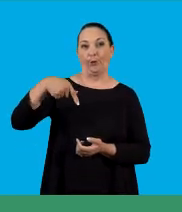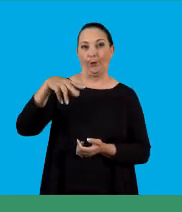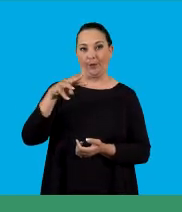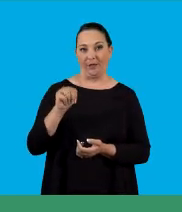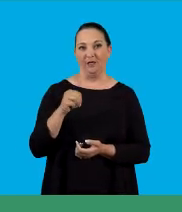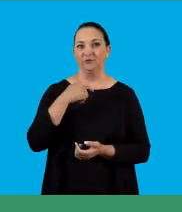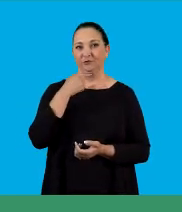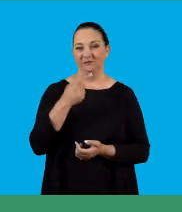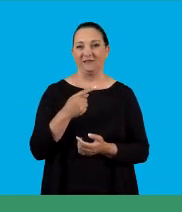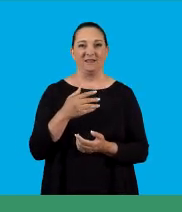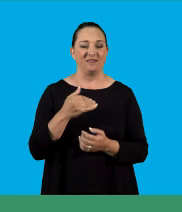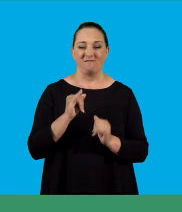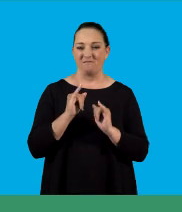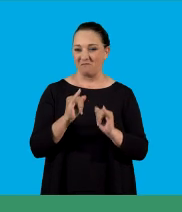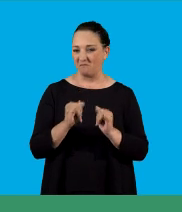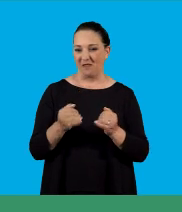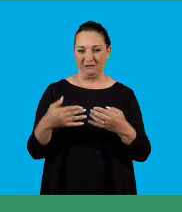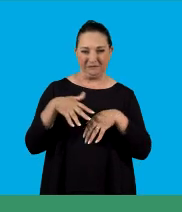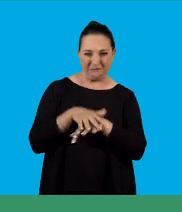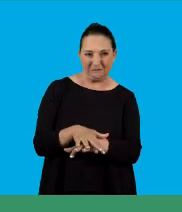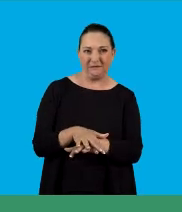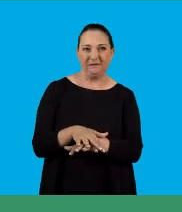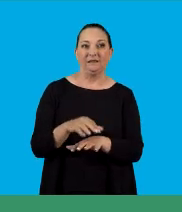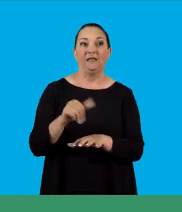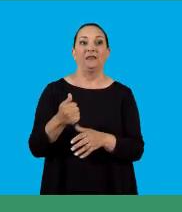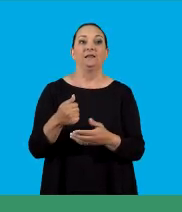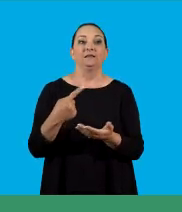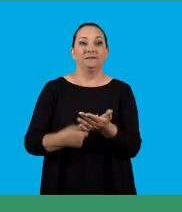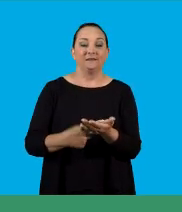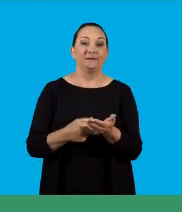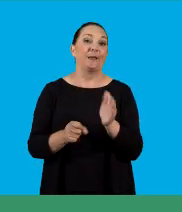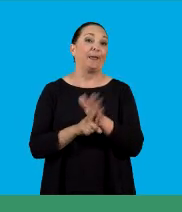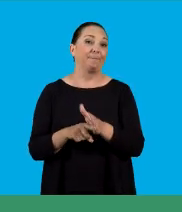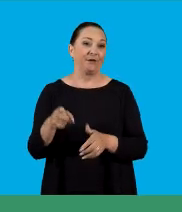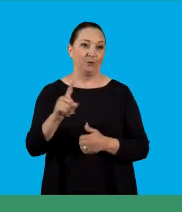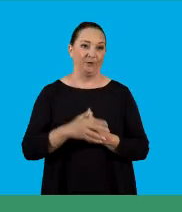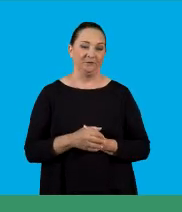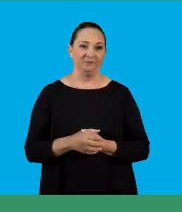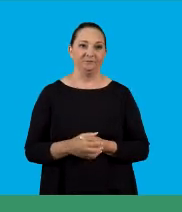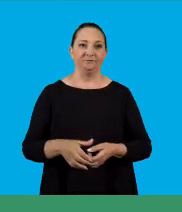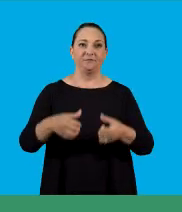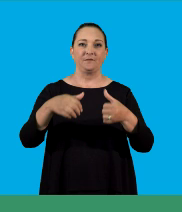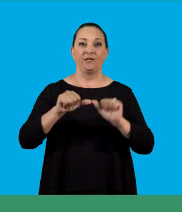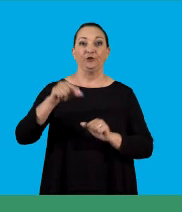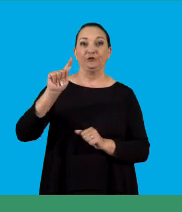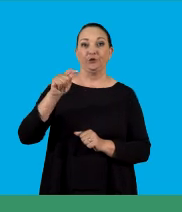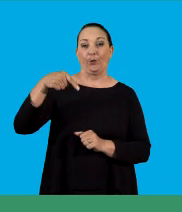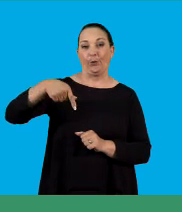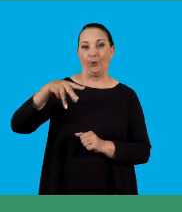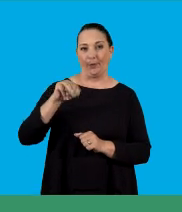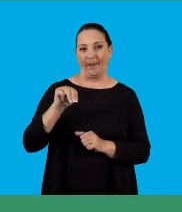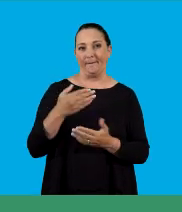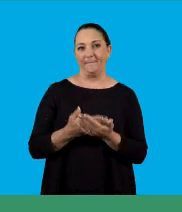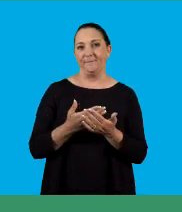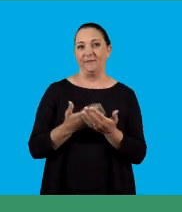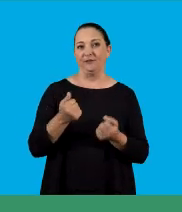TQM if poorly implemented by businesses. Then suggest ways in which TQM can